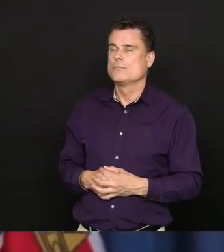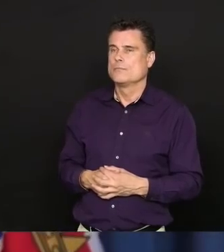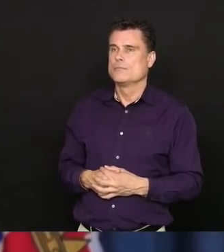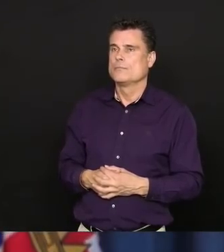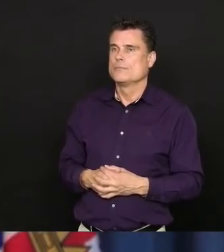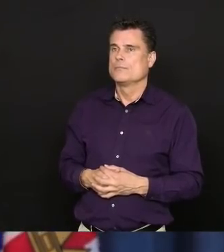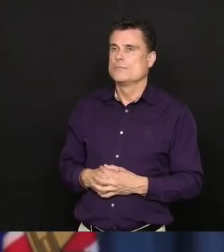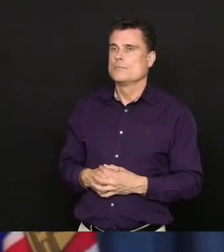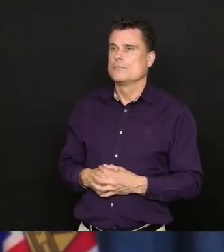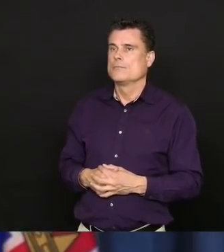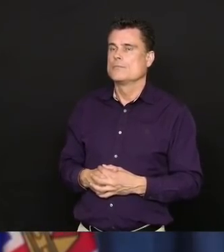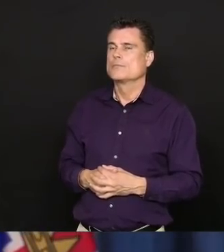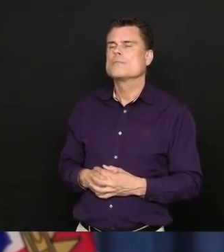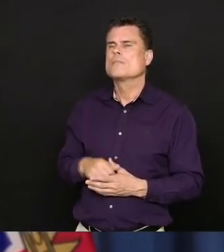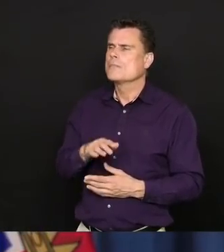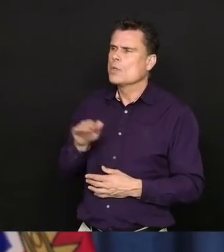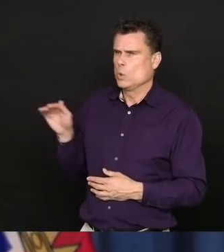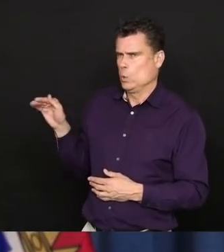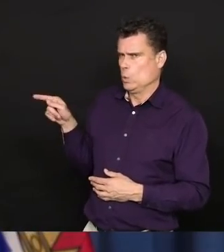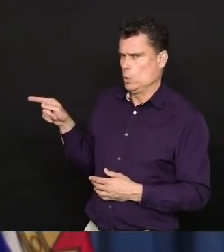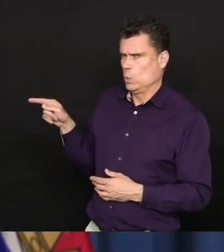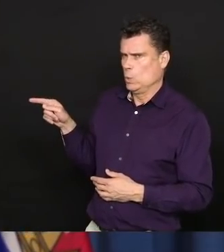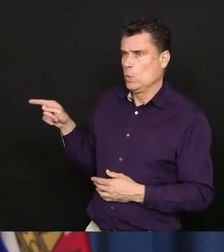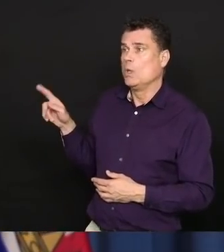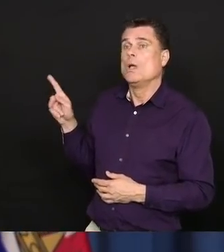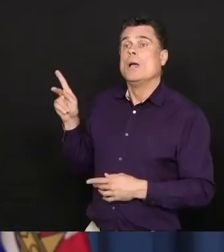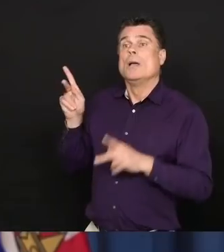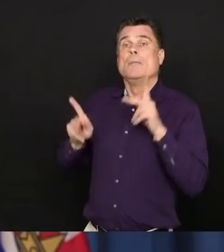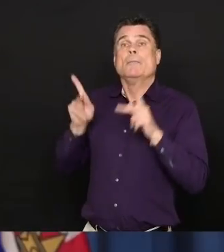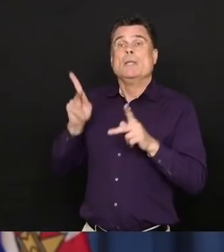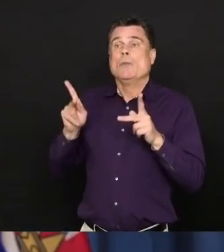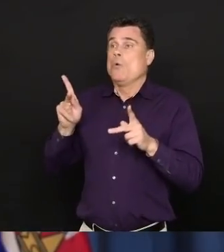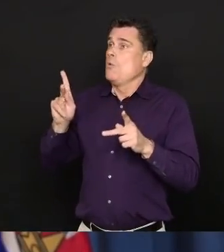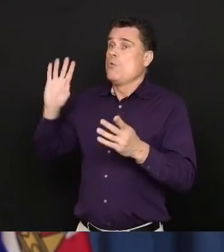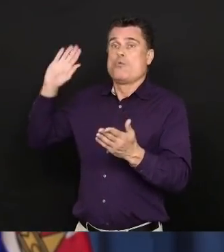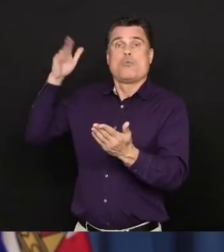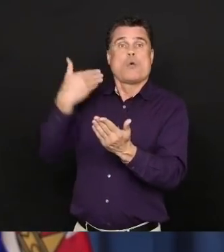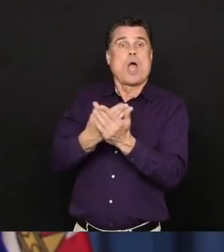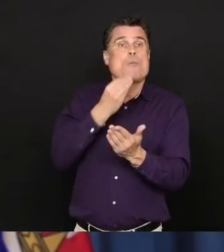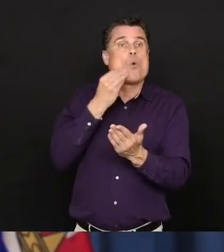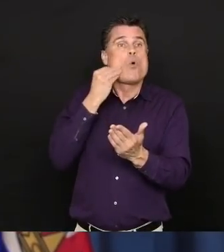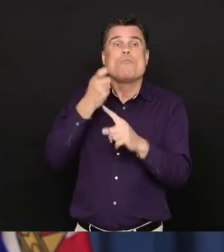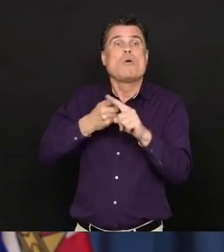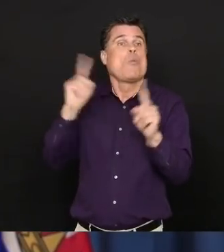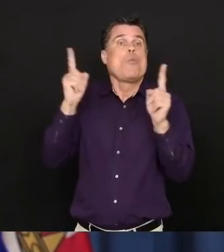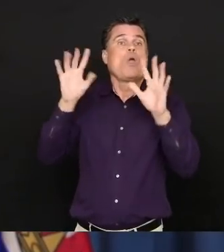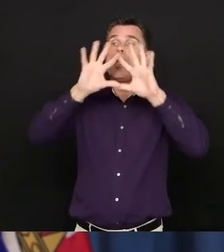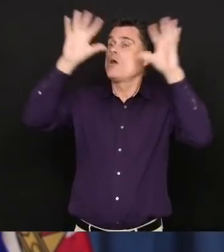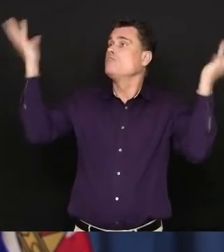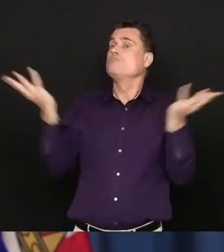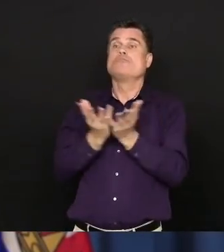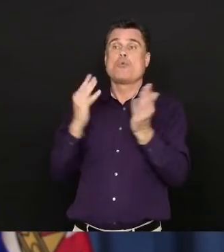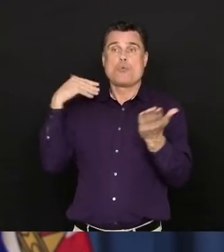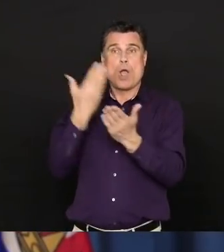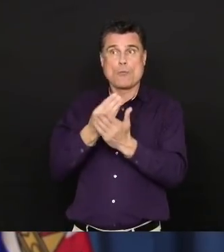And you said you're working with the federal government to make sure that measures are being effectively imposed. Can you be specific about what measures or enforcement you'd like to